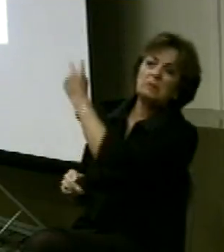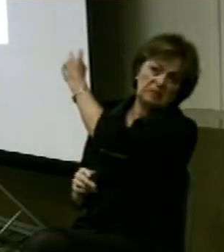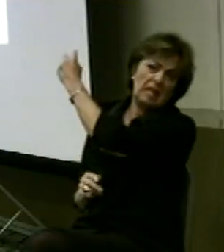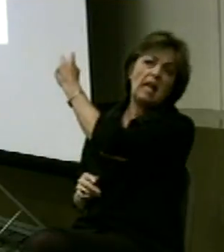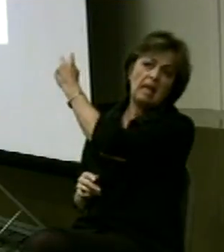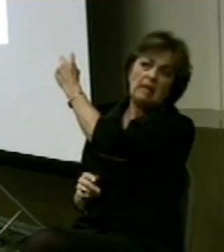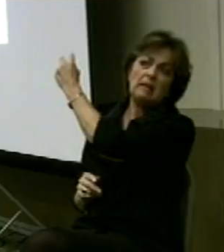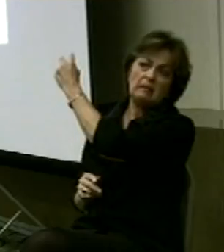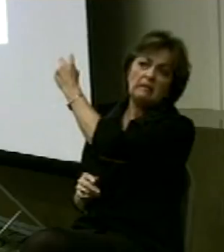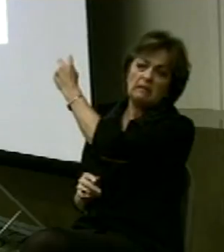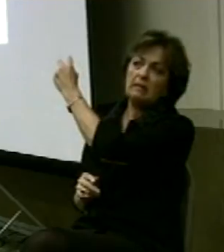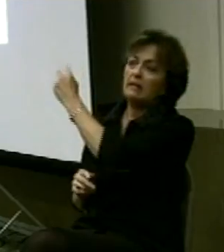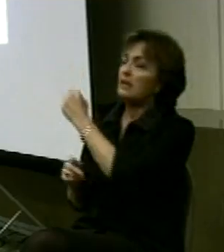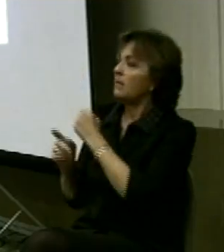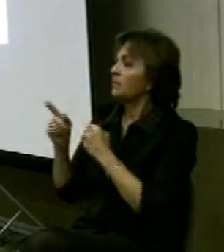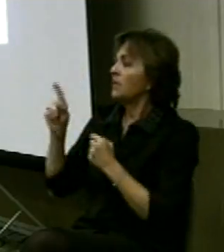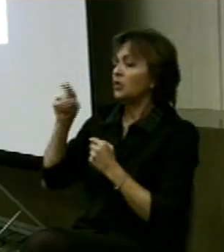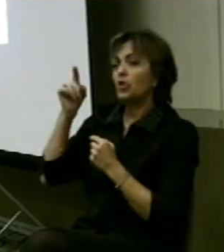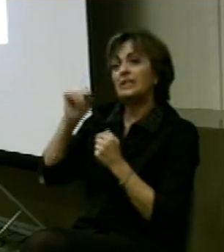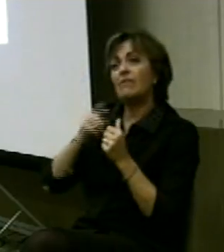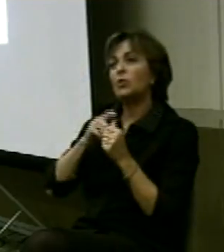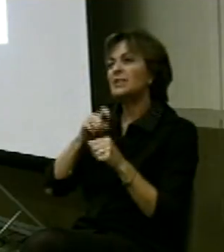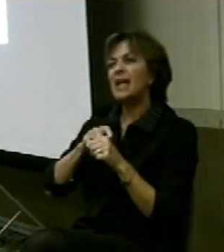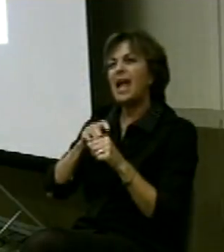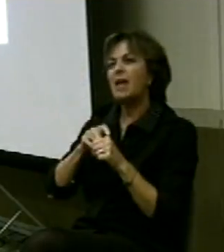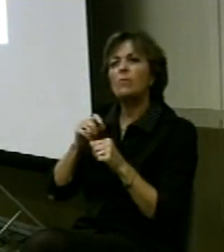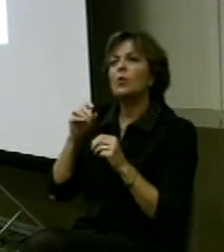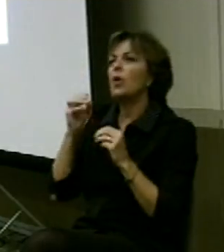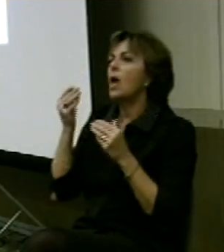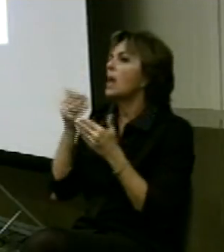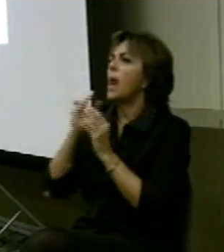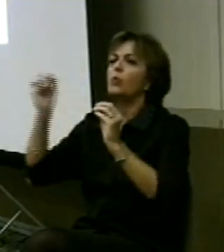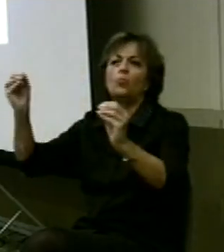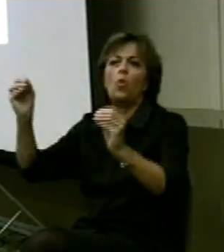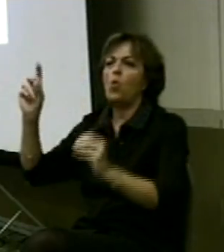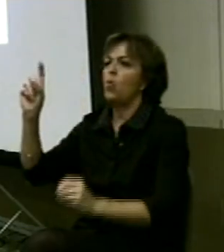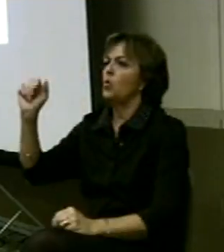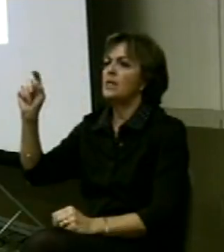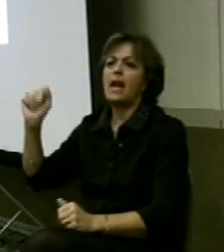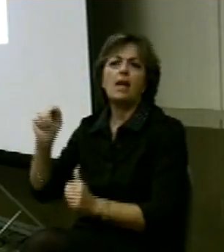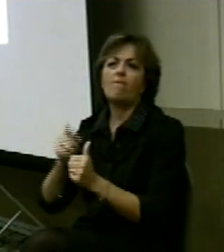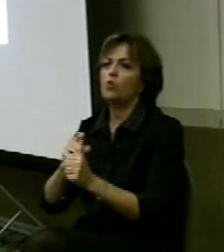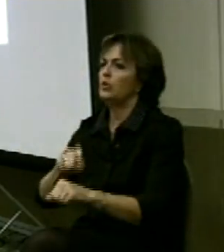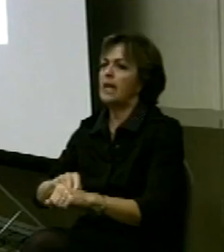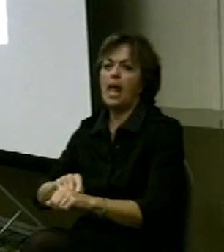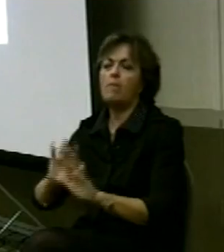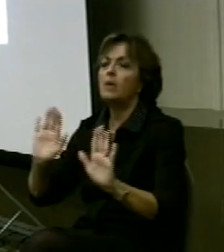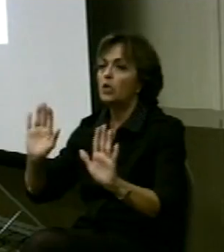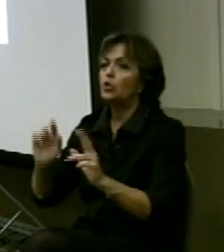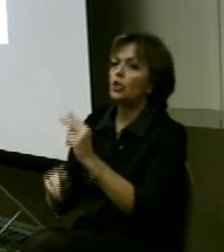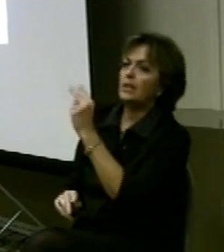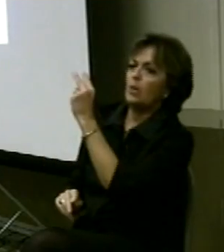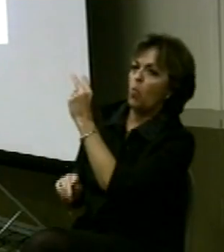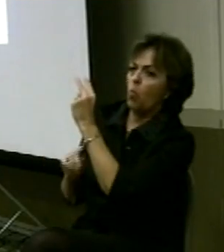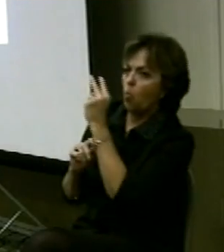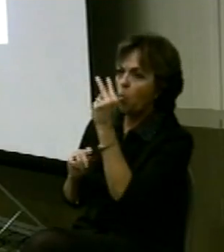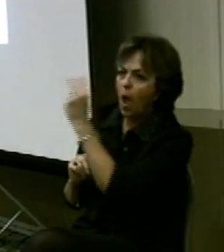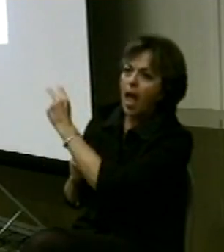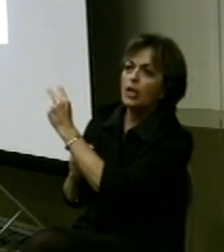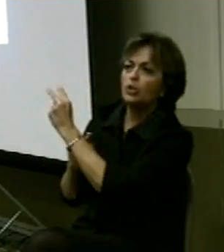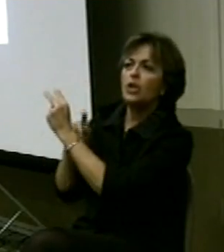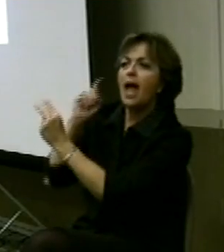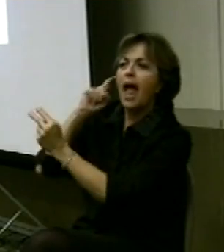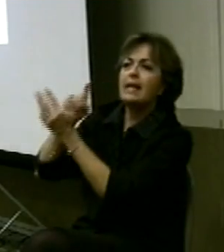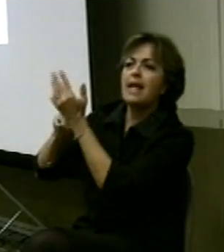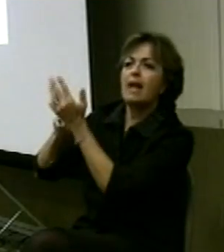board. Just the first time, you're not going to be collecting any data. All you're going to do is just watch, identify a kid,